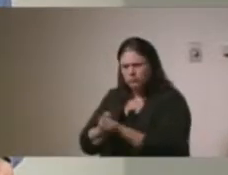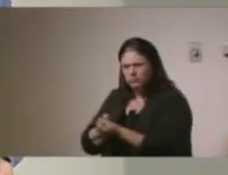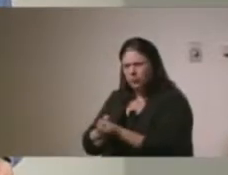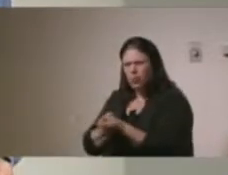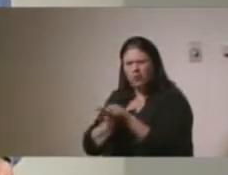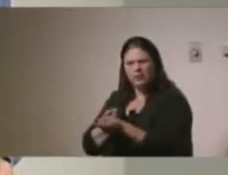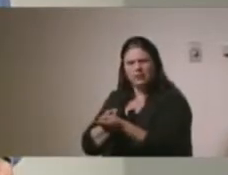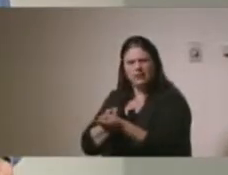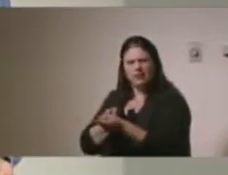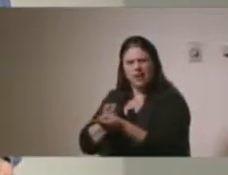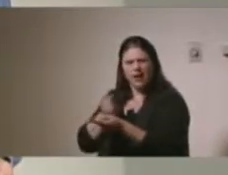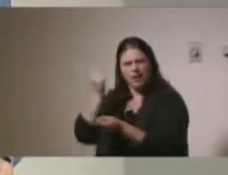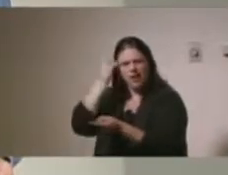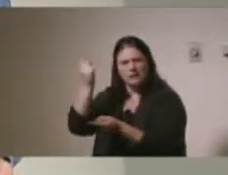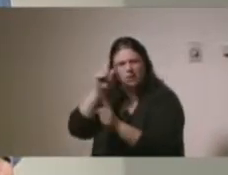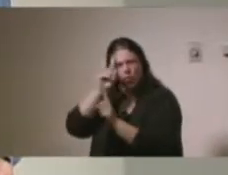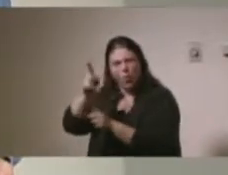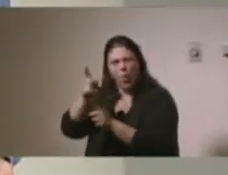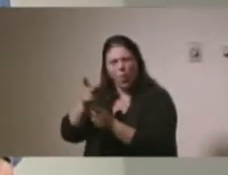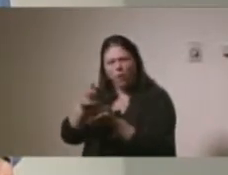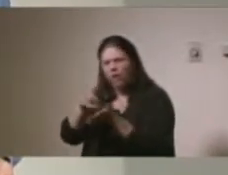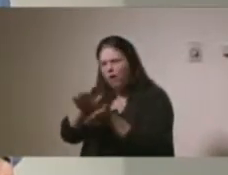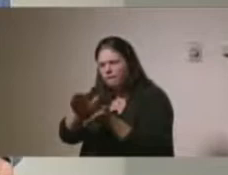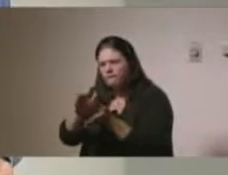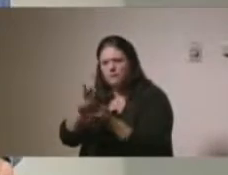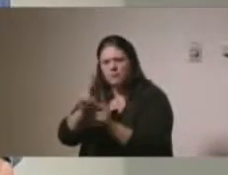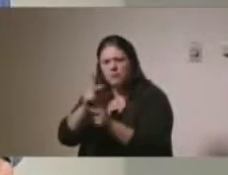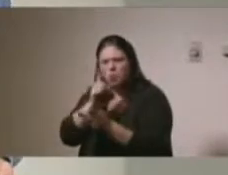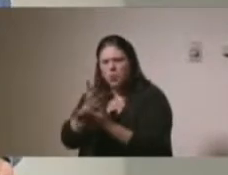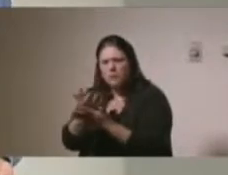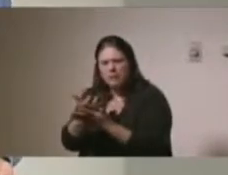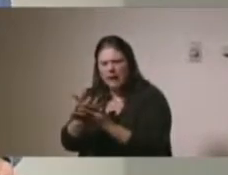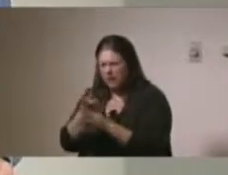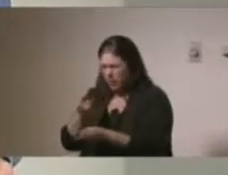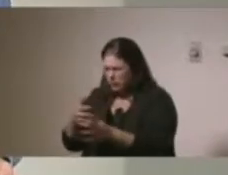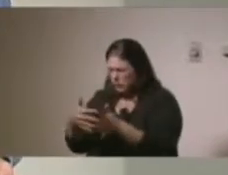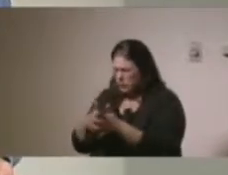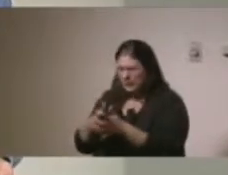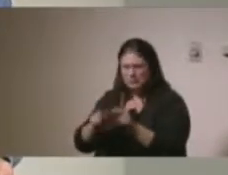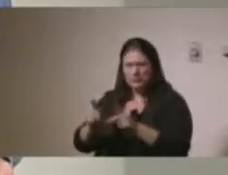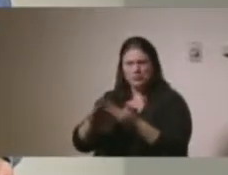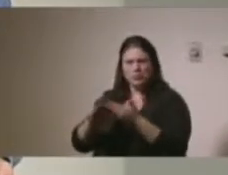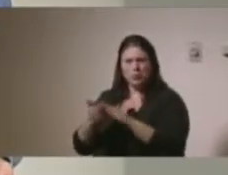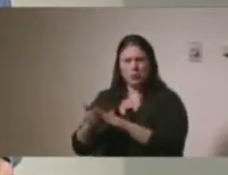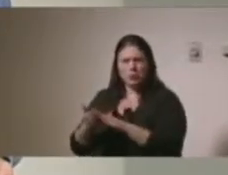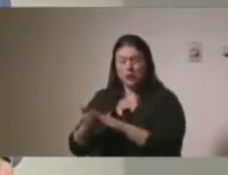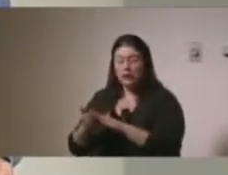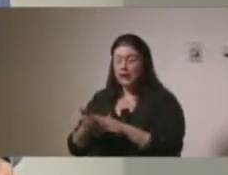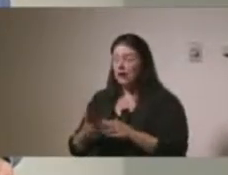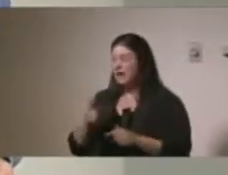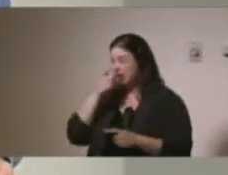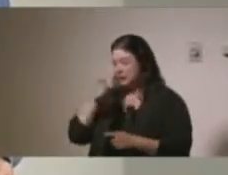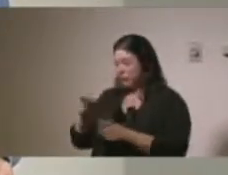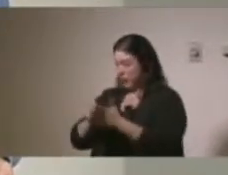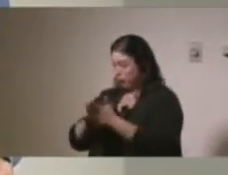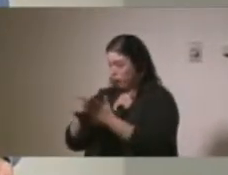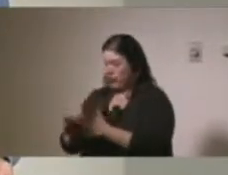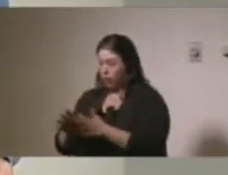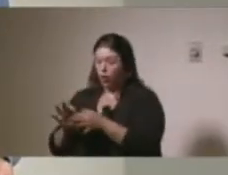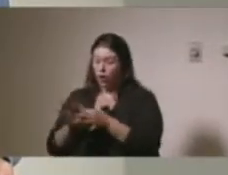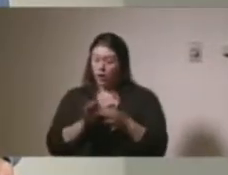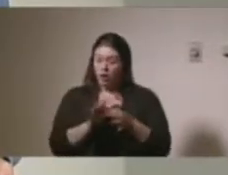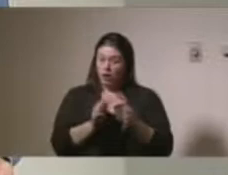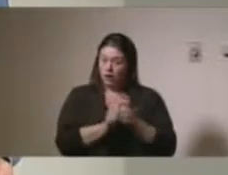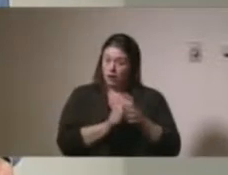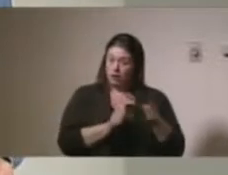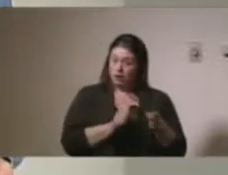rudely to people that are in the most vulnerable within the community. The interesting part is that city councillor that he was teaming up with is a